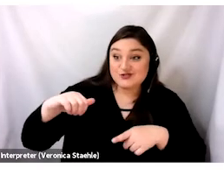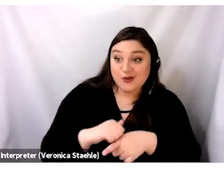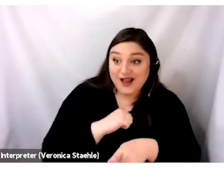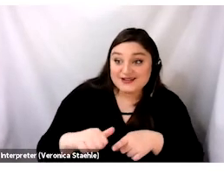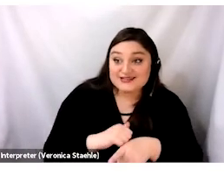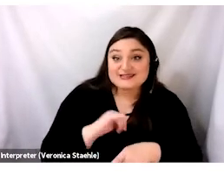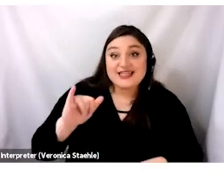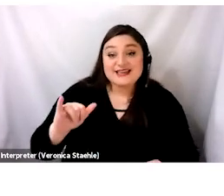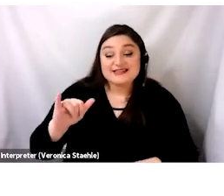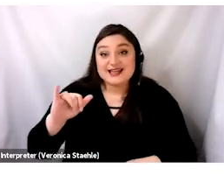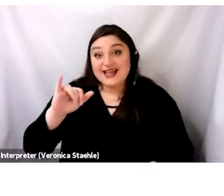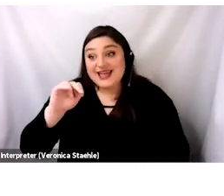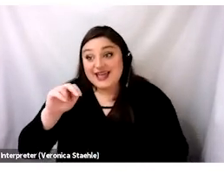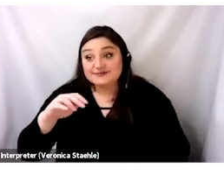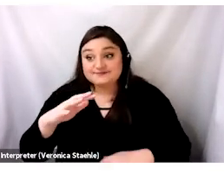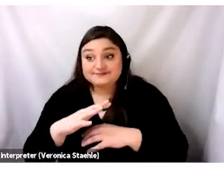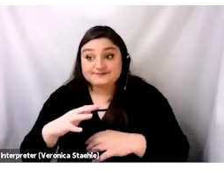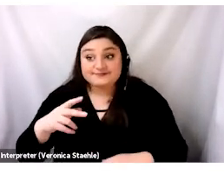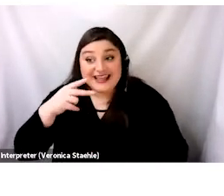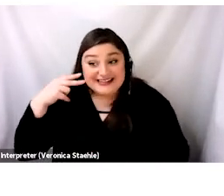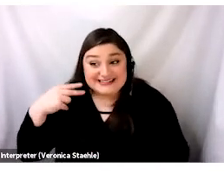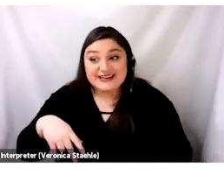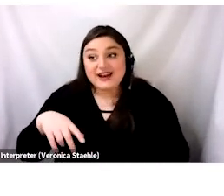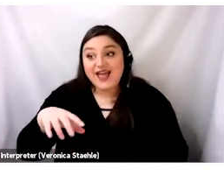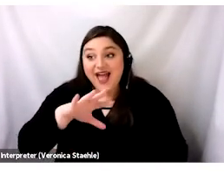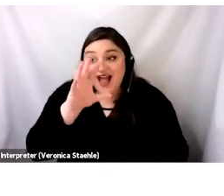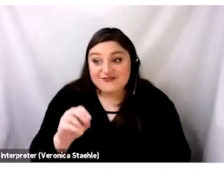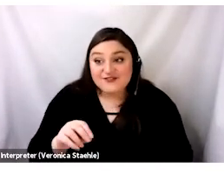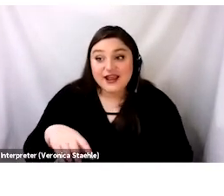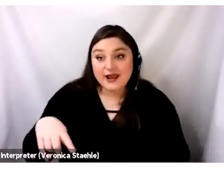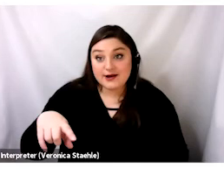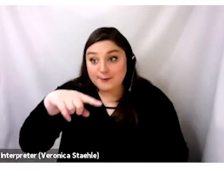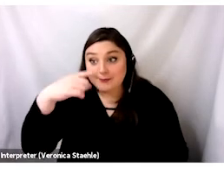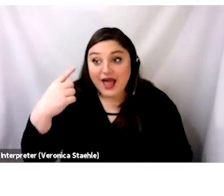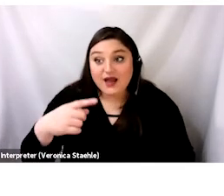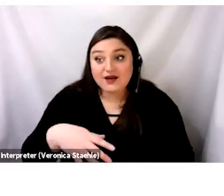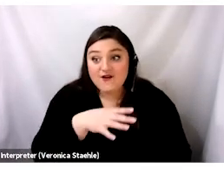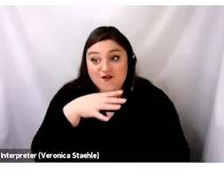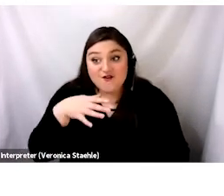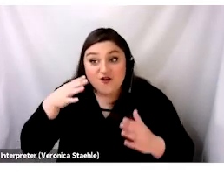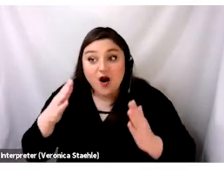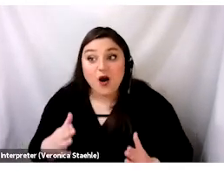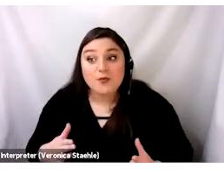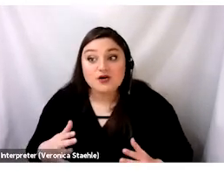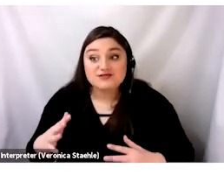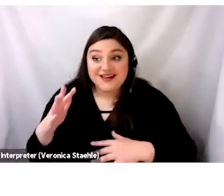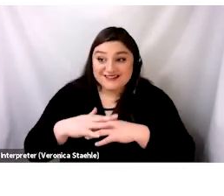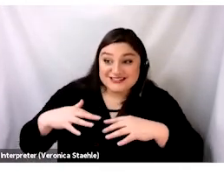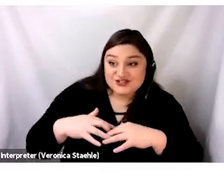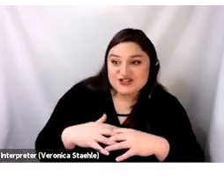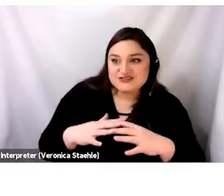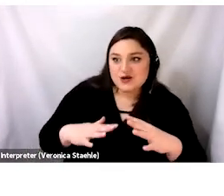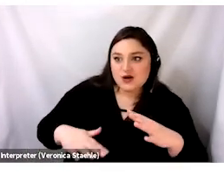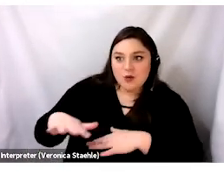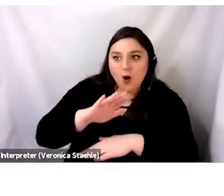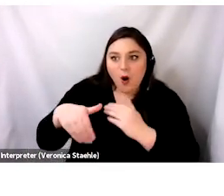and African and Black and Asian farmers and artisanal weavers were sort of marginalized once